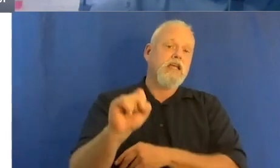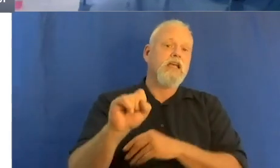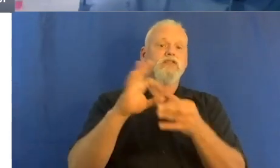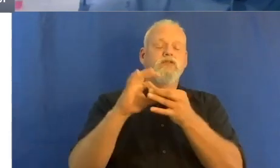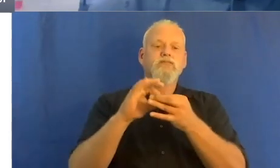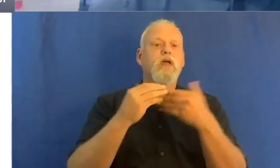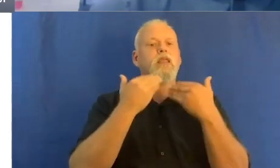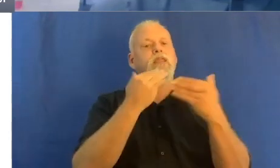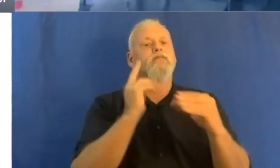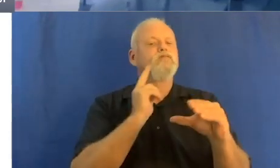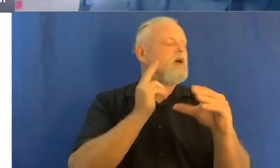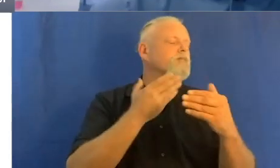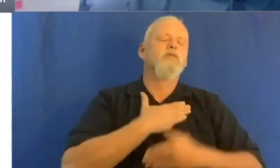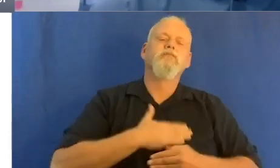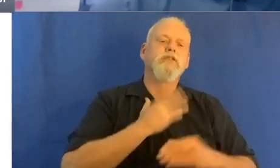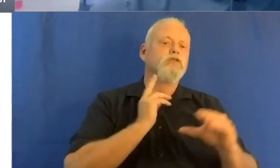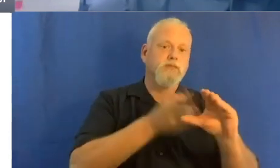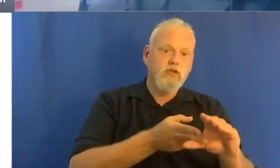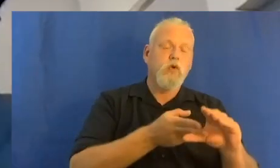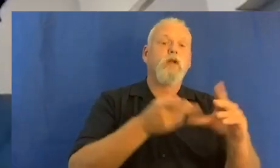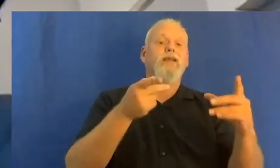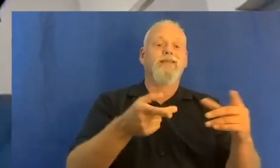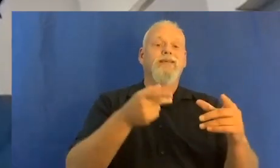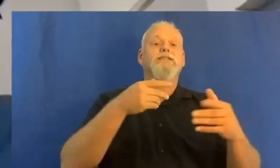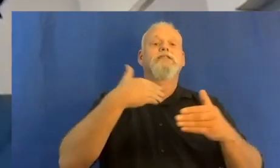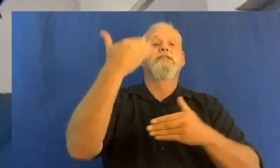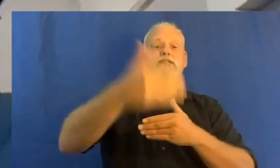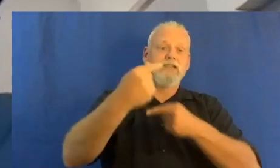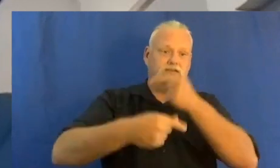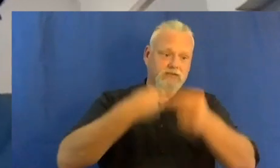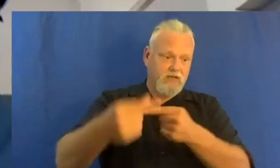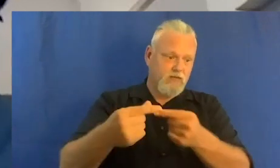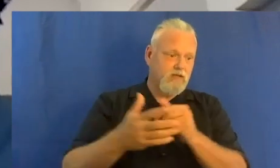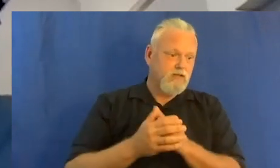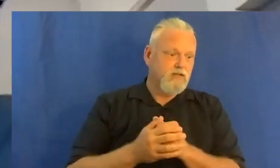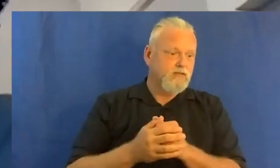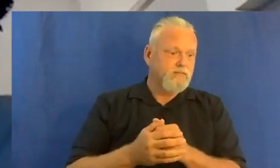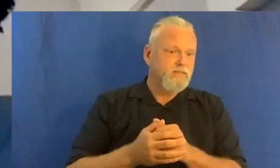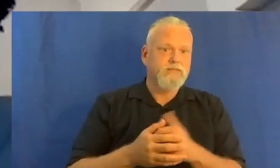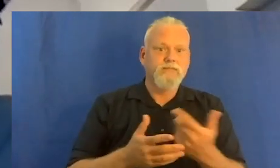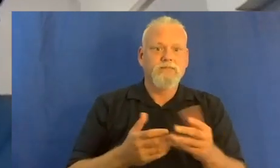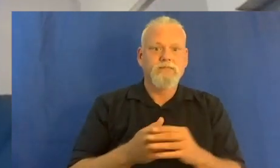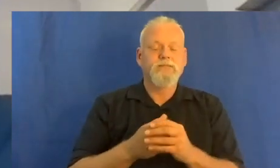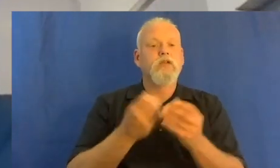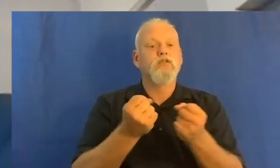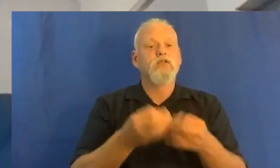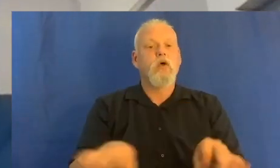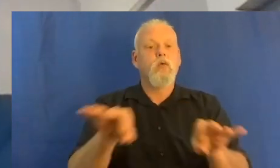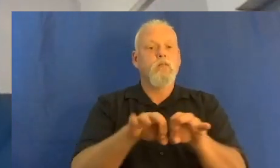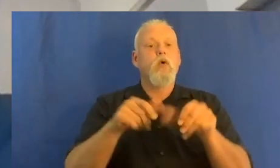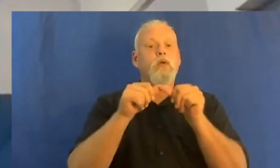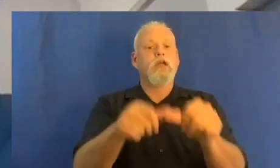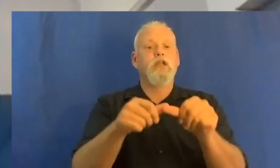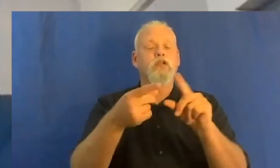from across the country in this special edition of AIDSWatch. 6 months since our regularly planned AIDSWatch, it's so important that we continue to convene to